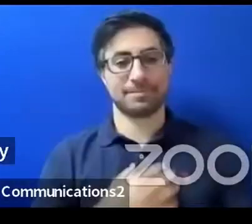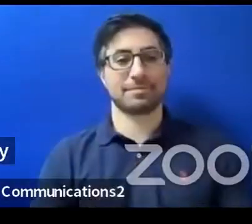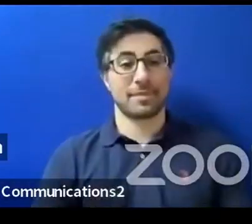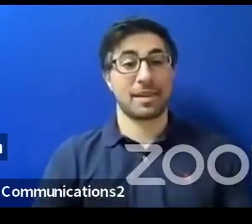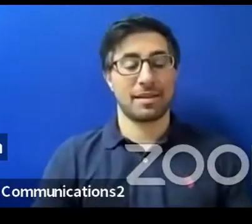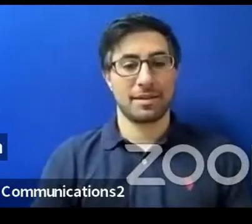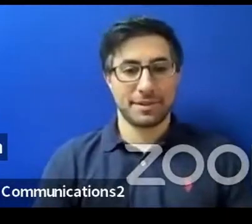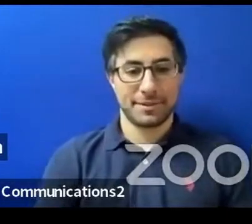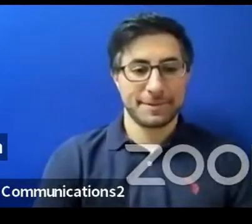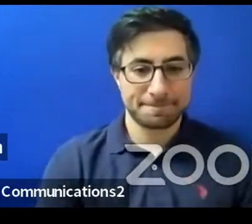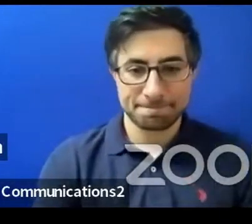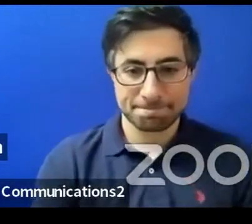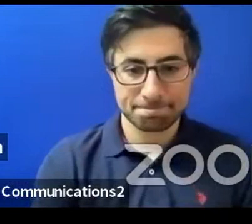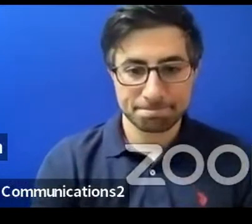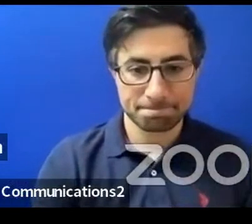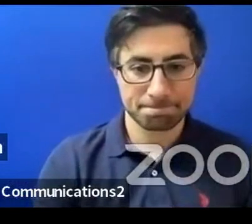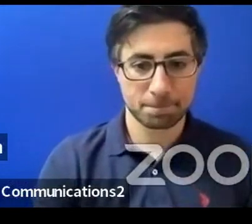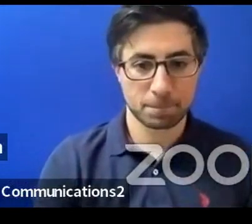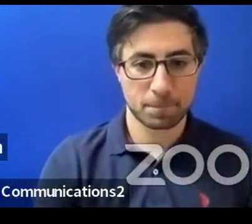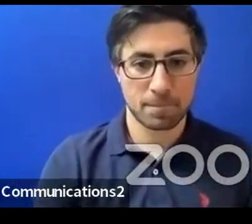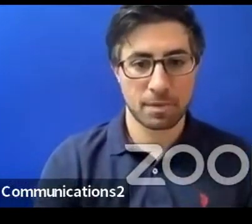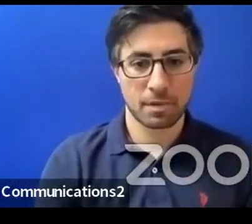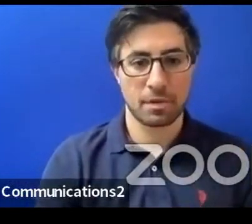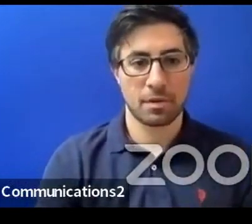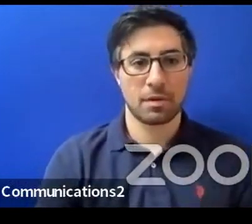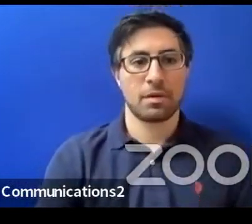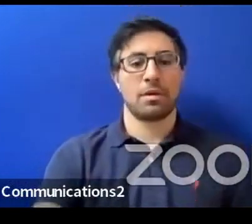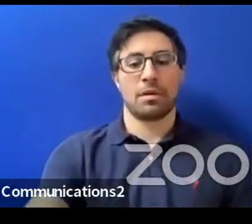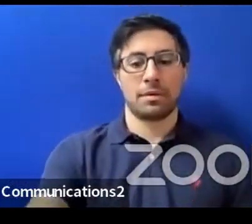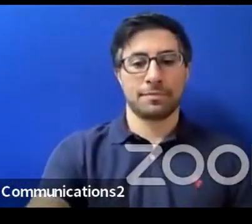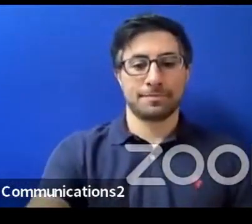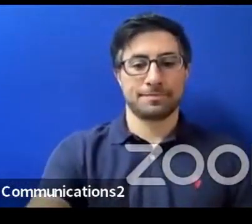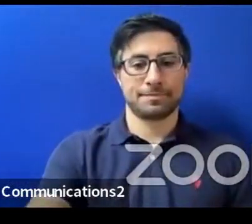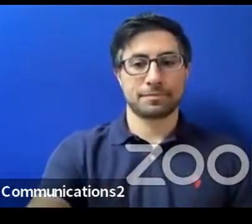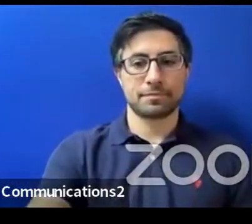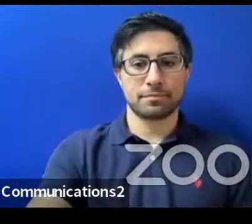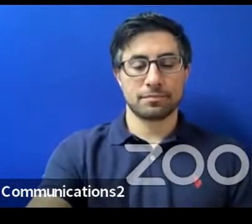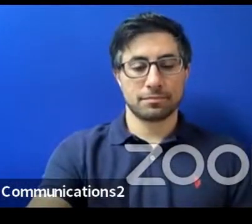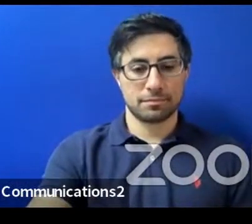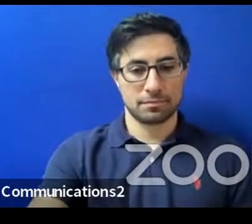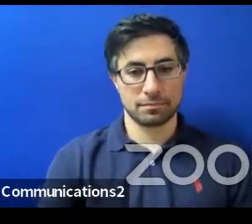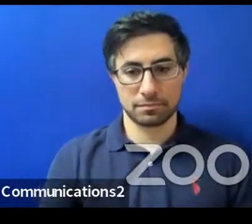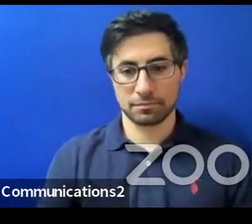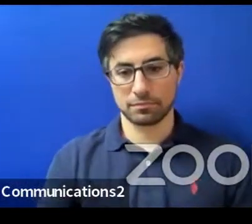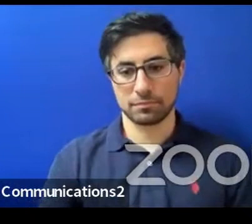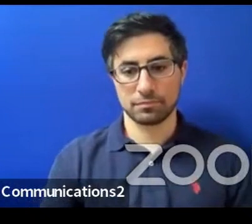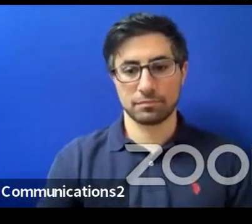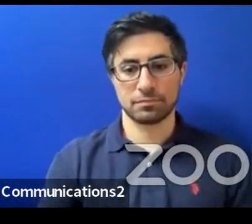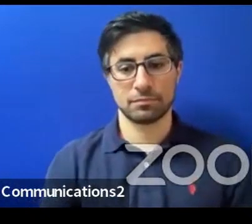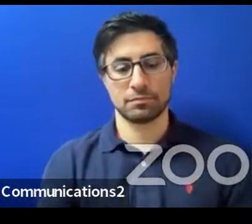Ooh, there we go. So hi everyone, or as we say in my language, because I am Mohawk, we say Sego, which basically means the same